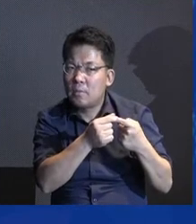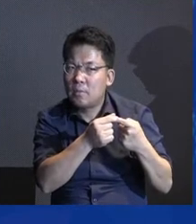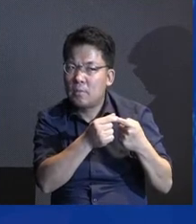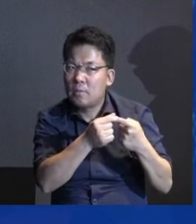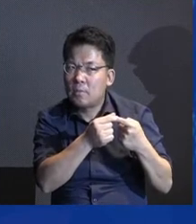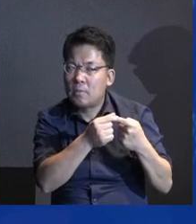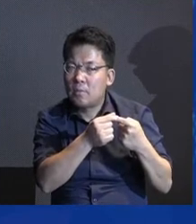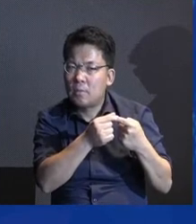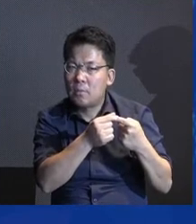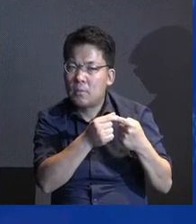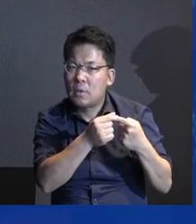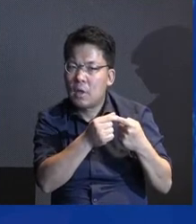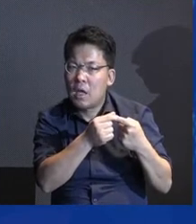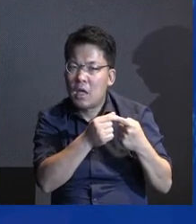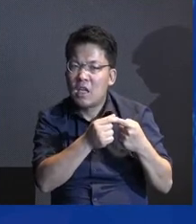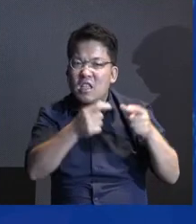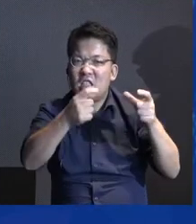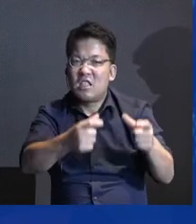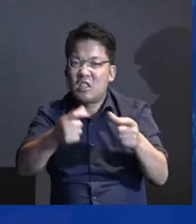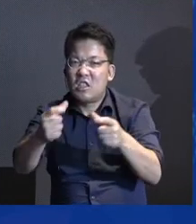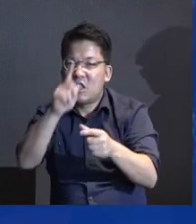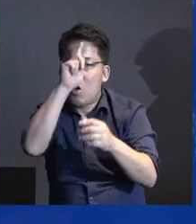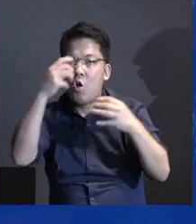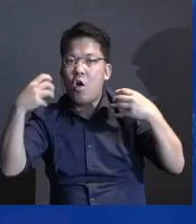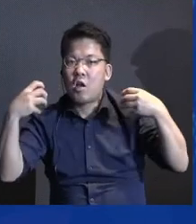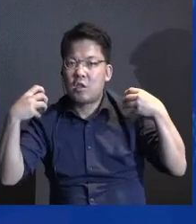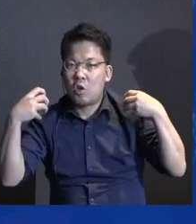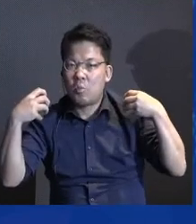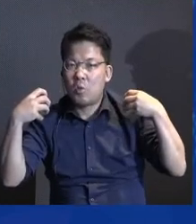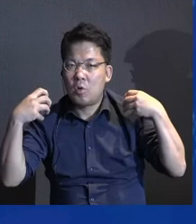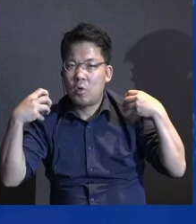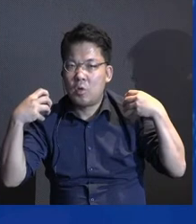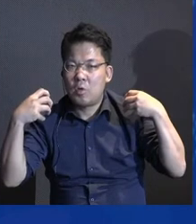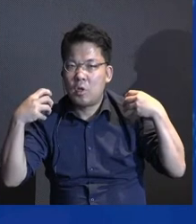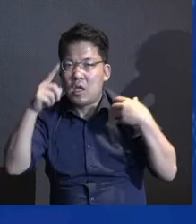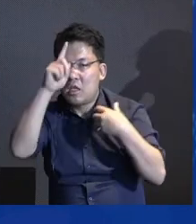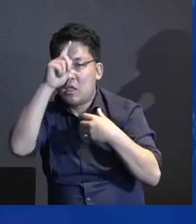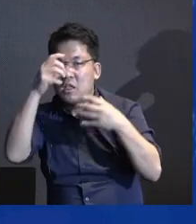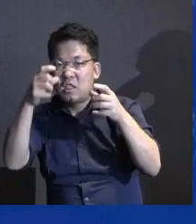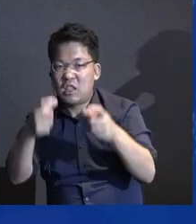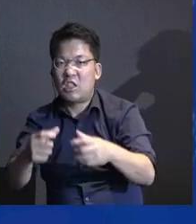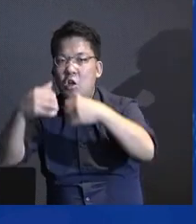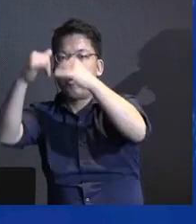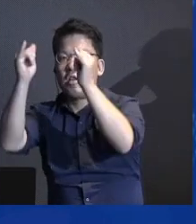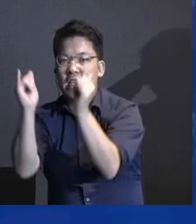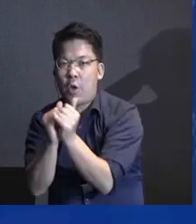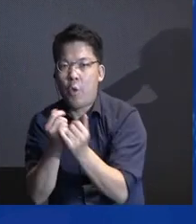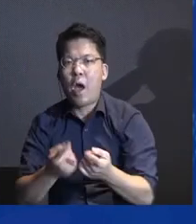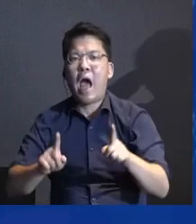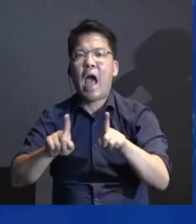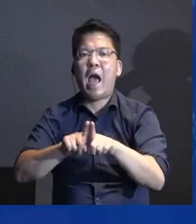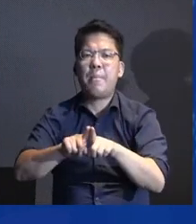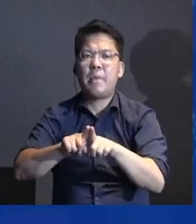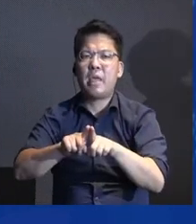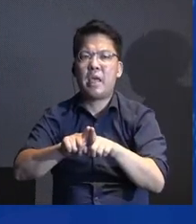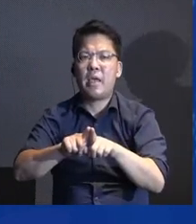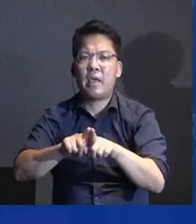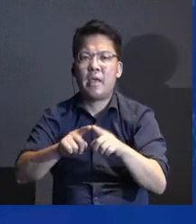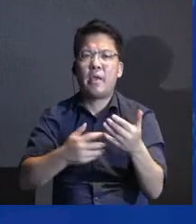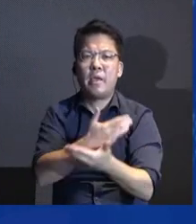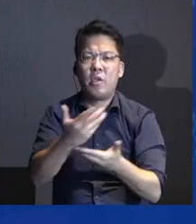municipality encourages communities to think, initiate, and participate with the municipality in different